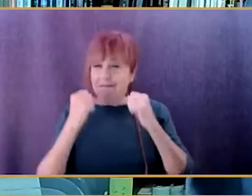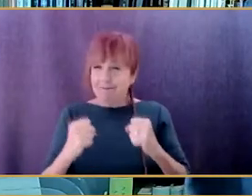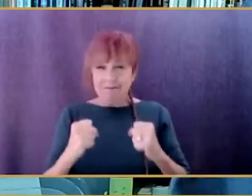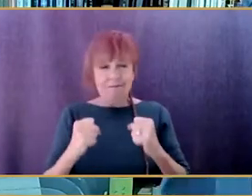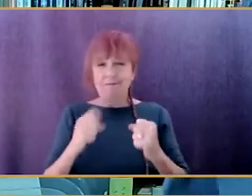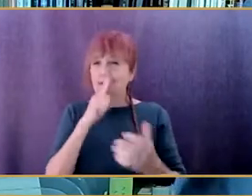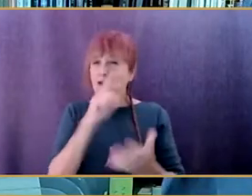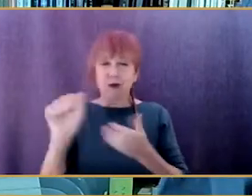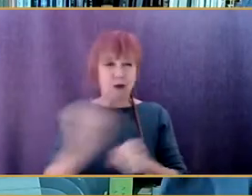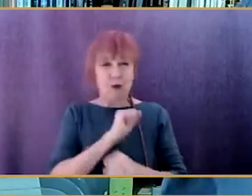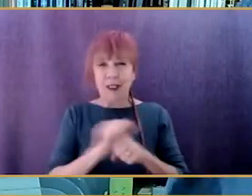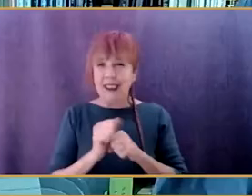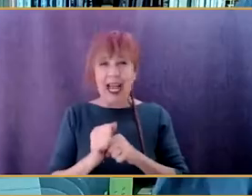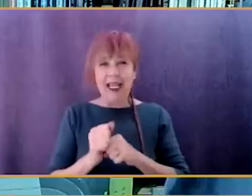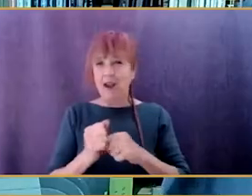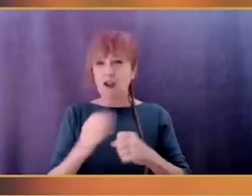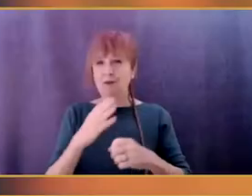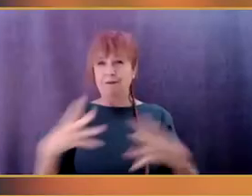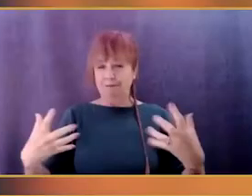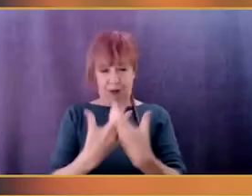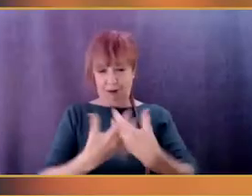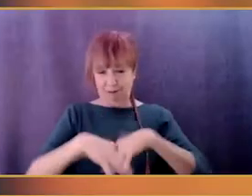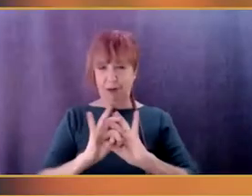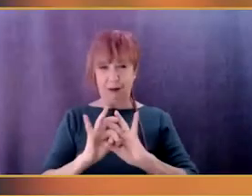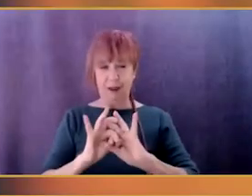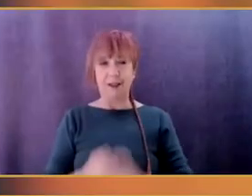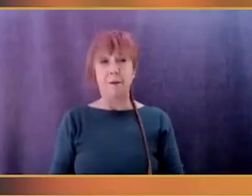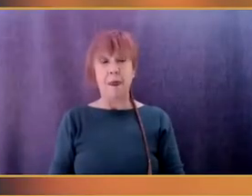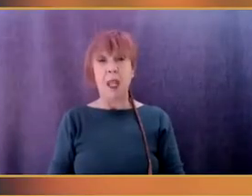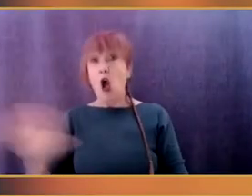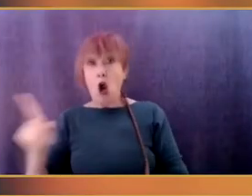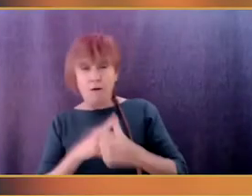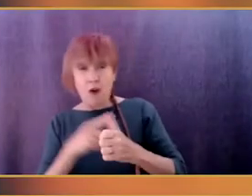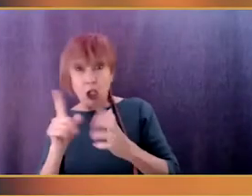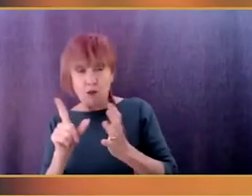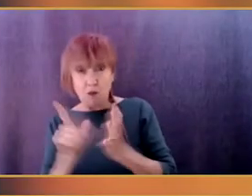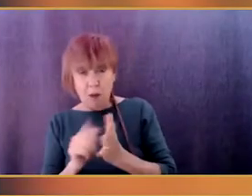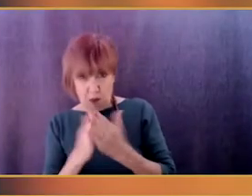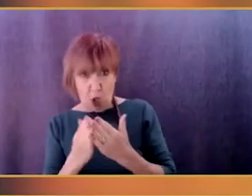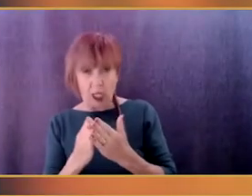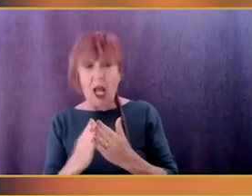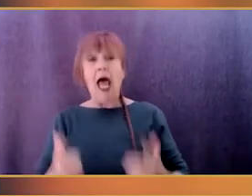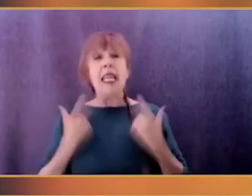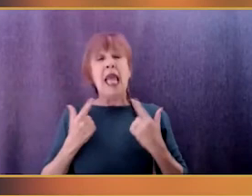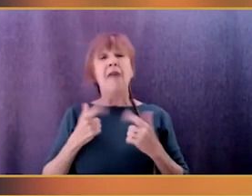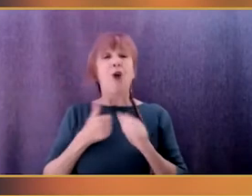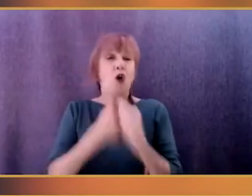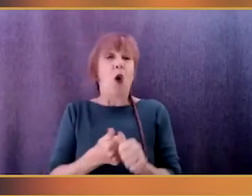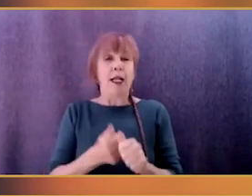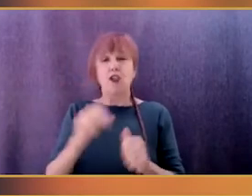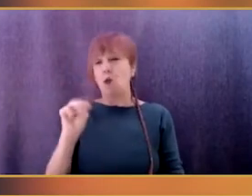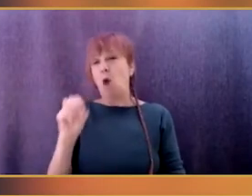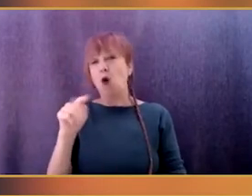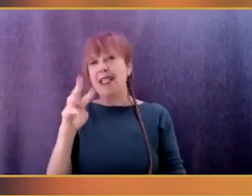has completely erased that divide The first book that Patricia published, Life According to Motown When I discovered the book, I was